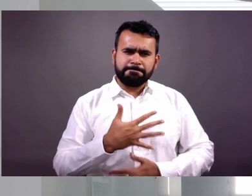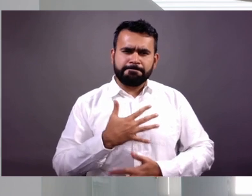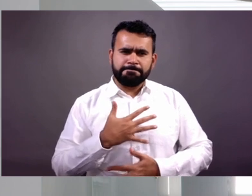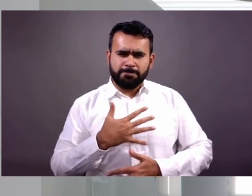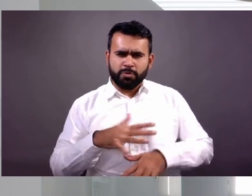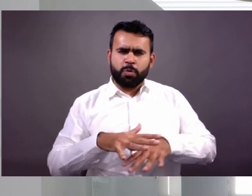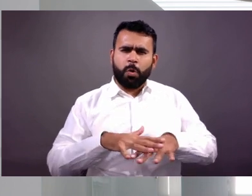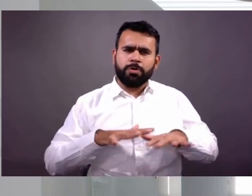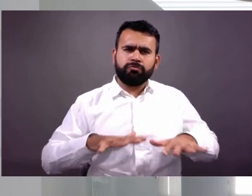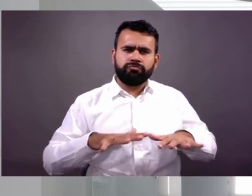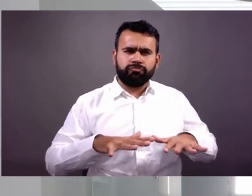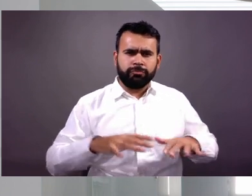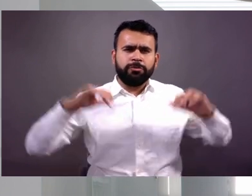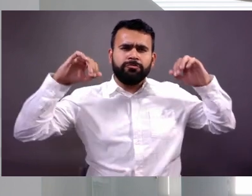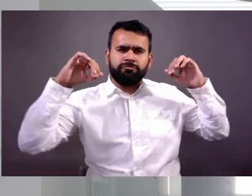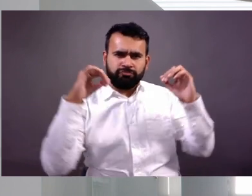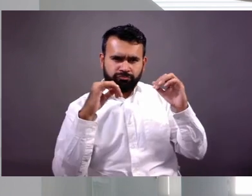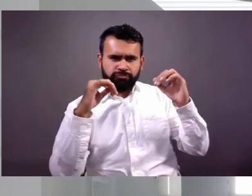5, 6, we're going to take it slow.